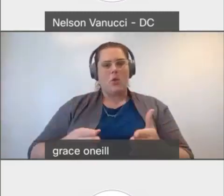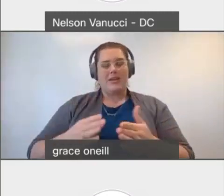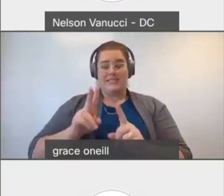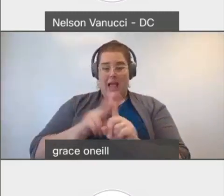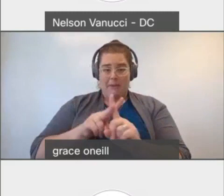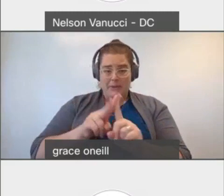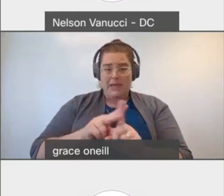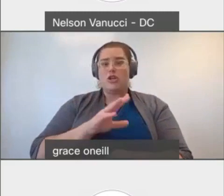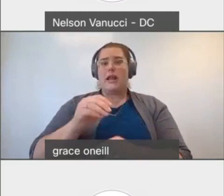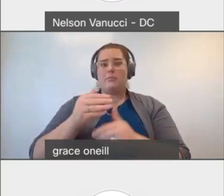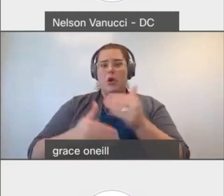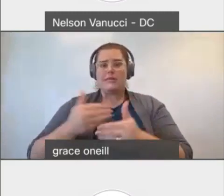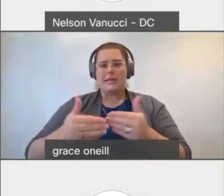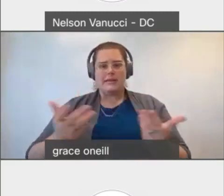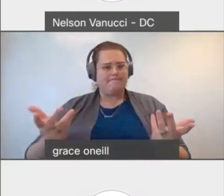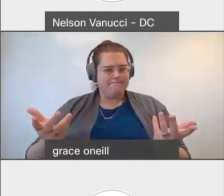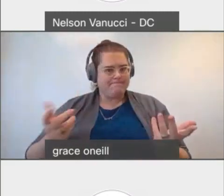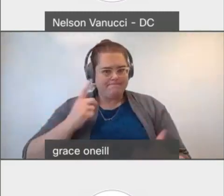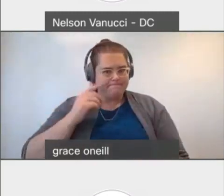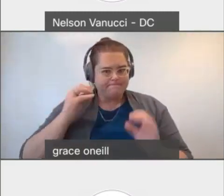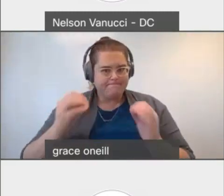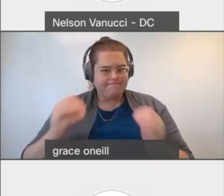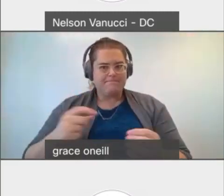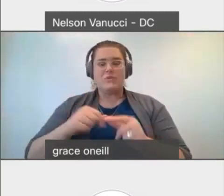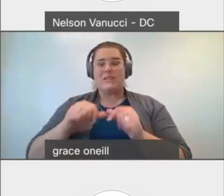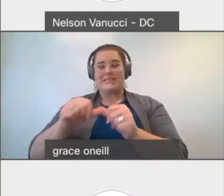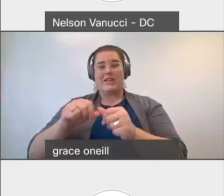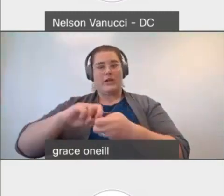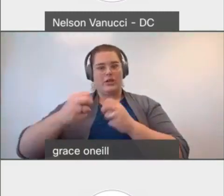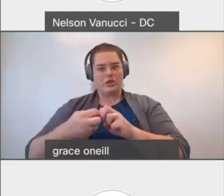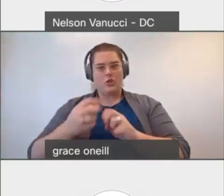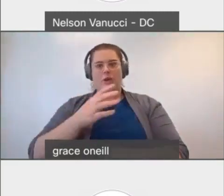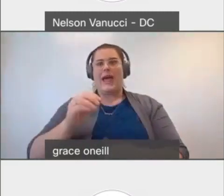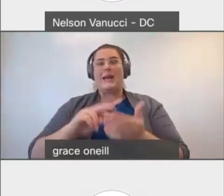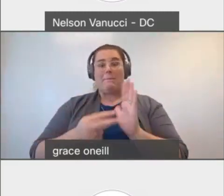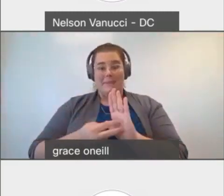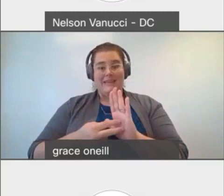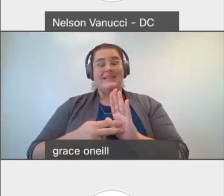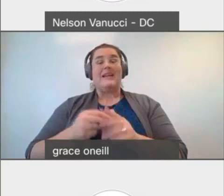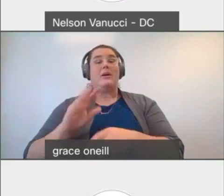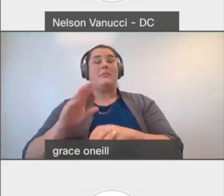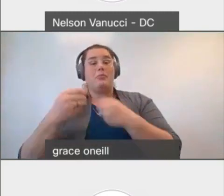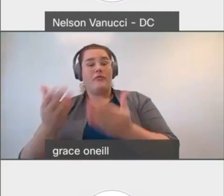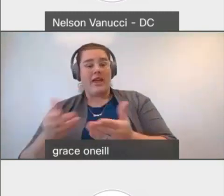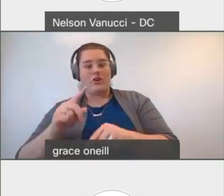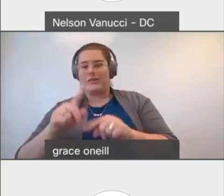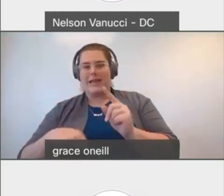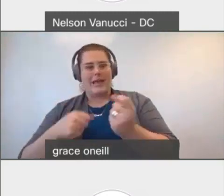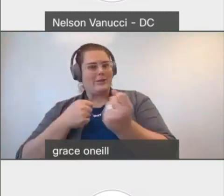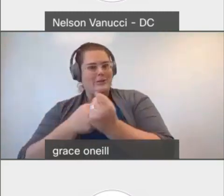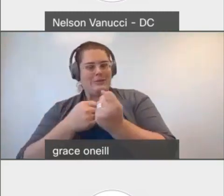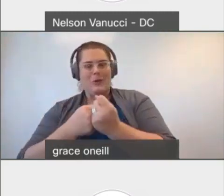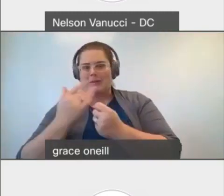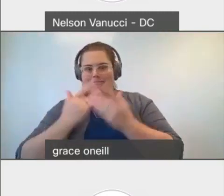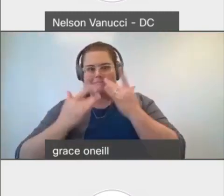processing? It is continuing as an issue, and it's causing further scarcity in the ability to provide